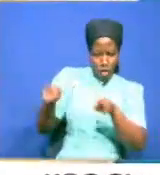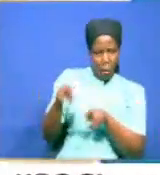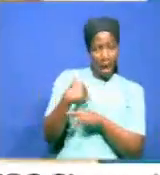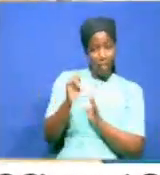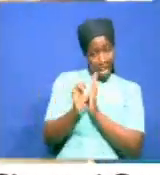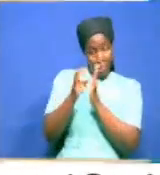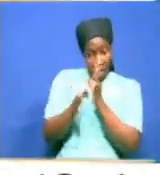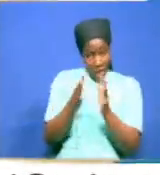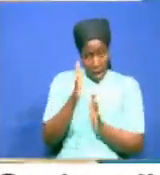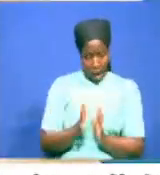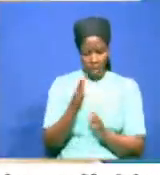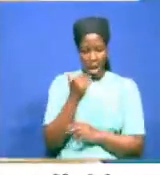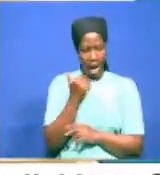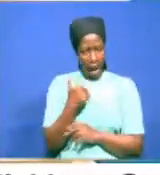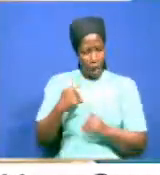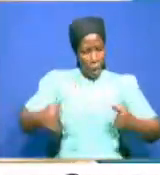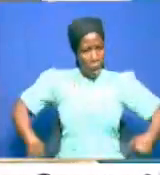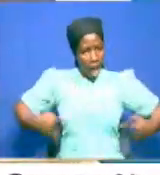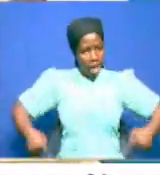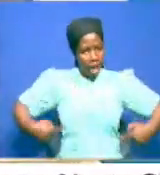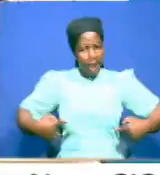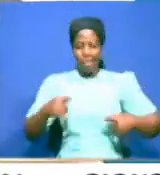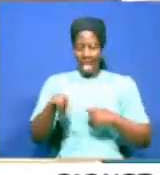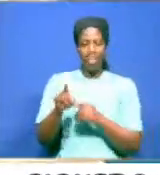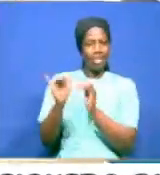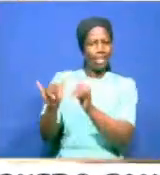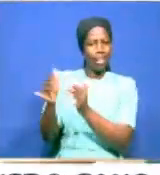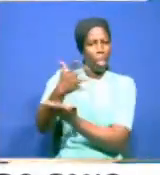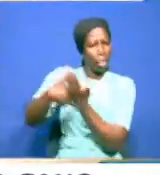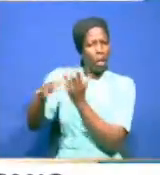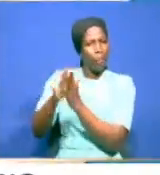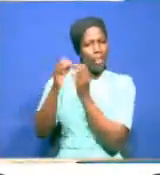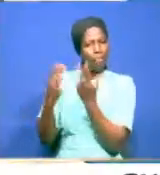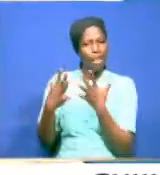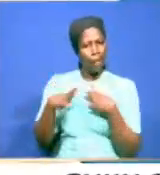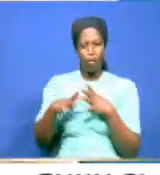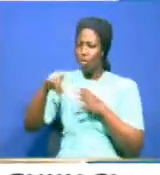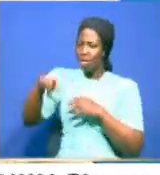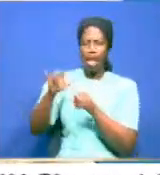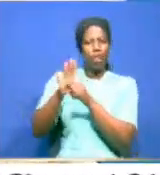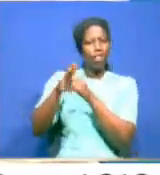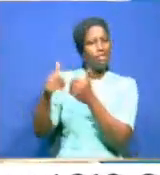user and you're quarantined with a number of people, you need a lot of space. So if you need a